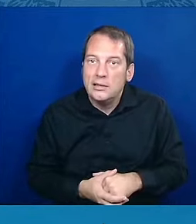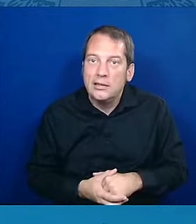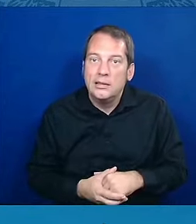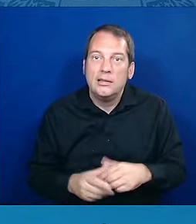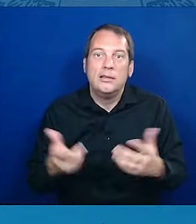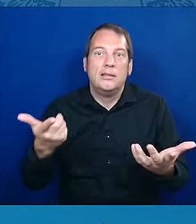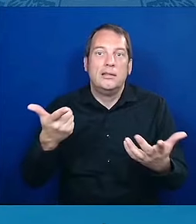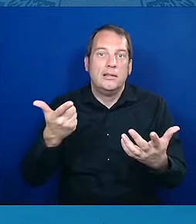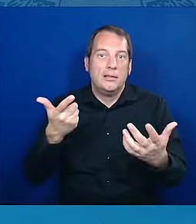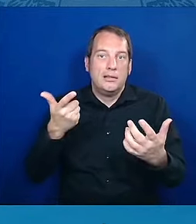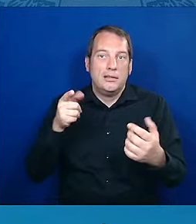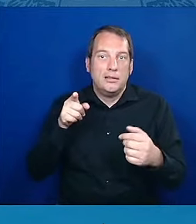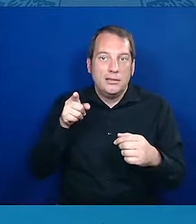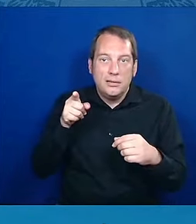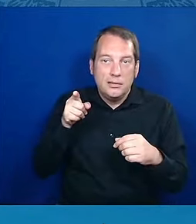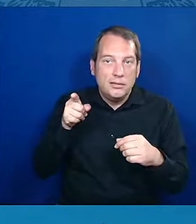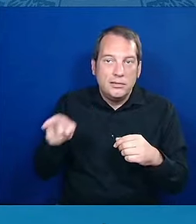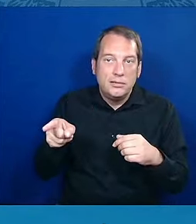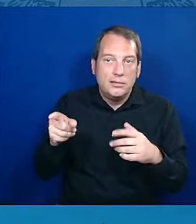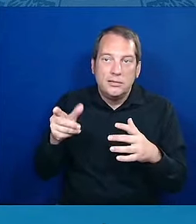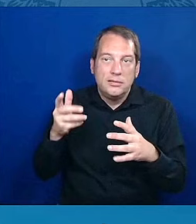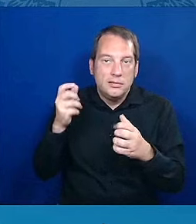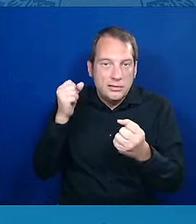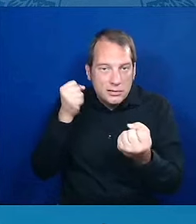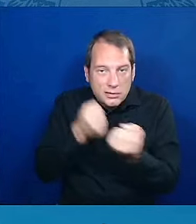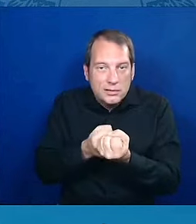get ahead. So,